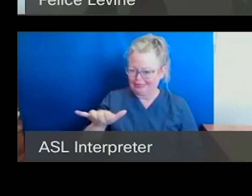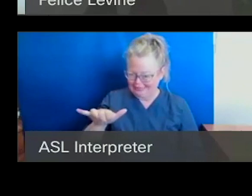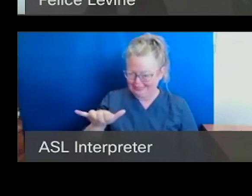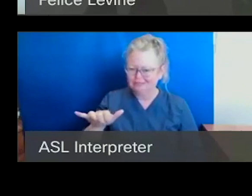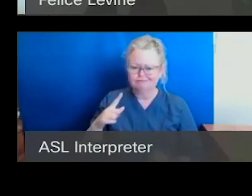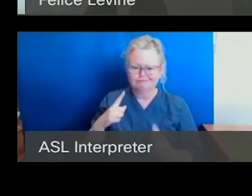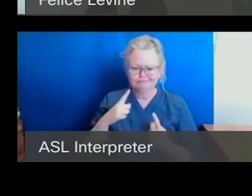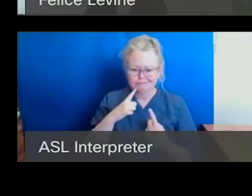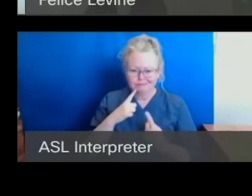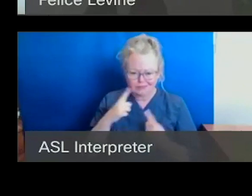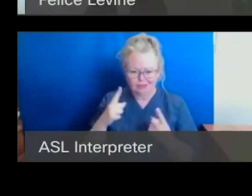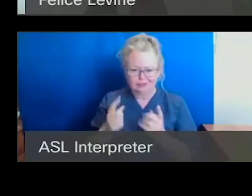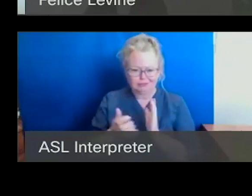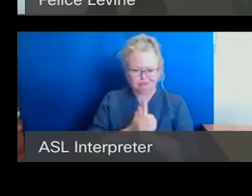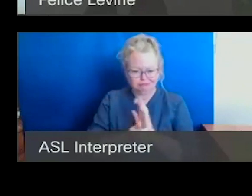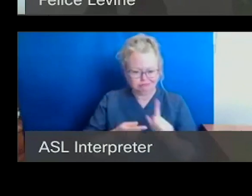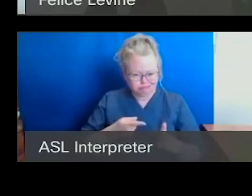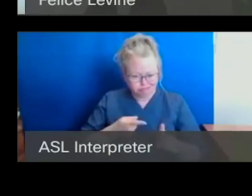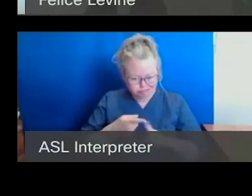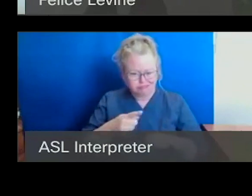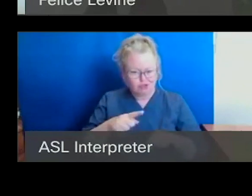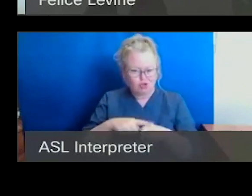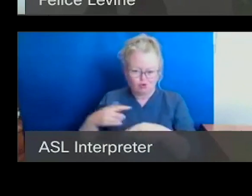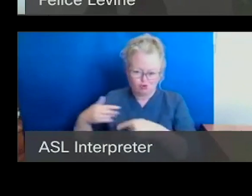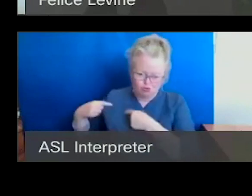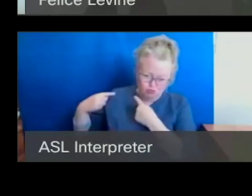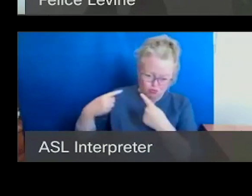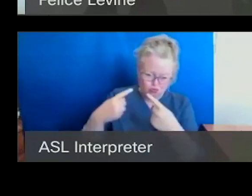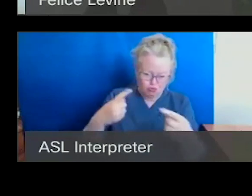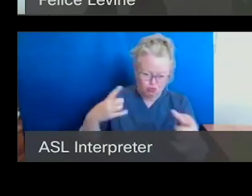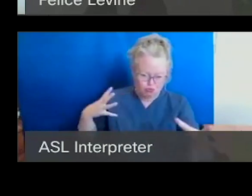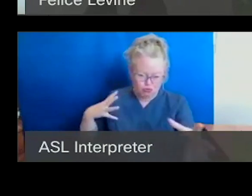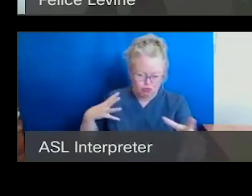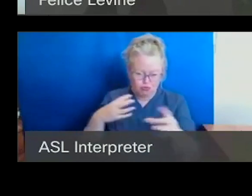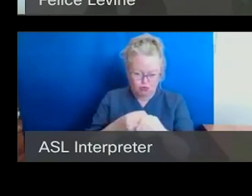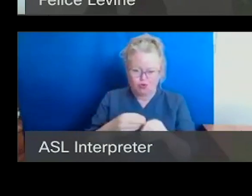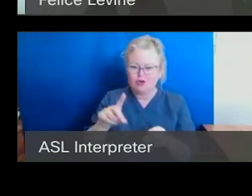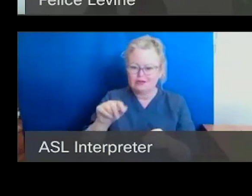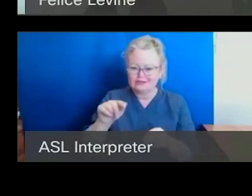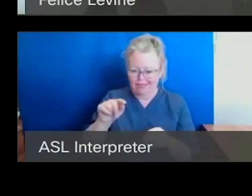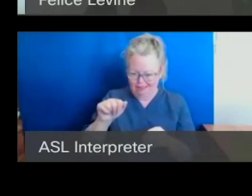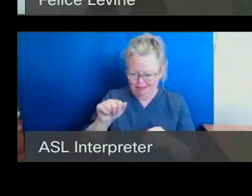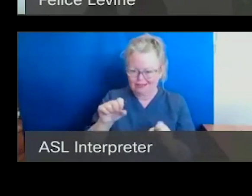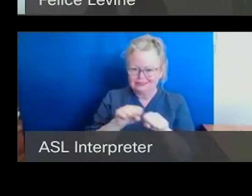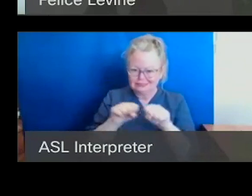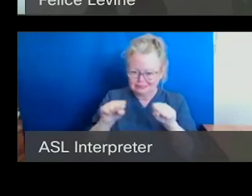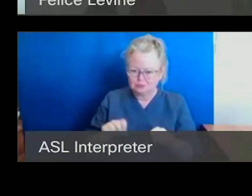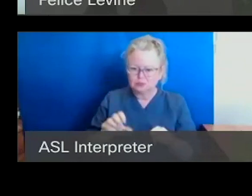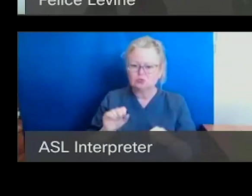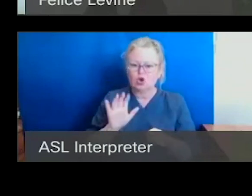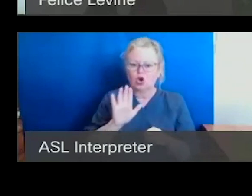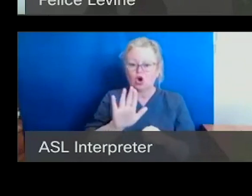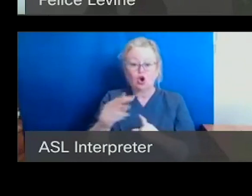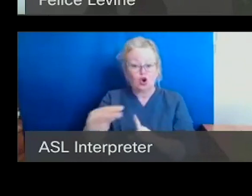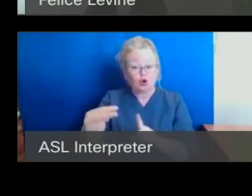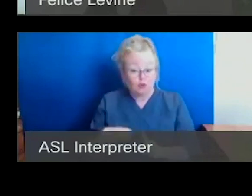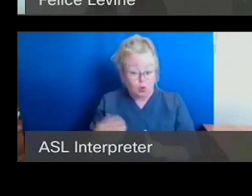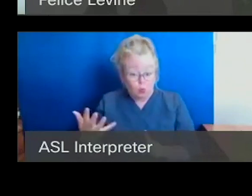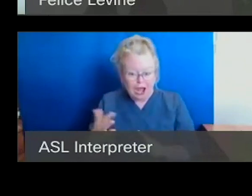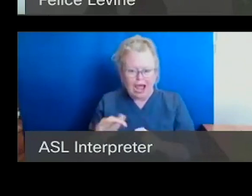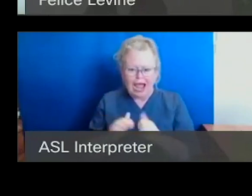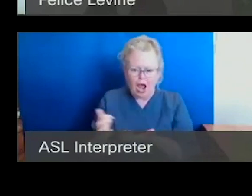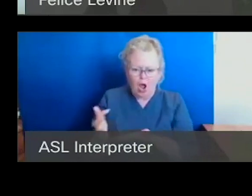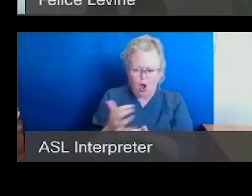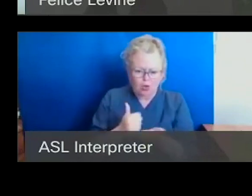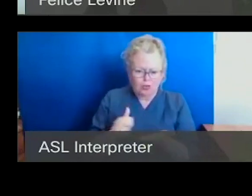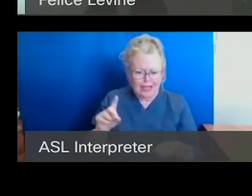world-renowned experts in the state longitudinal administrative data systems. And she will be talking from the vantage of the data systems,